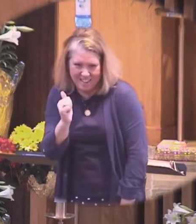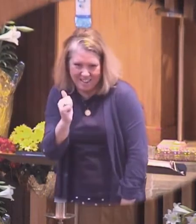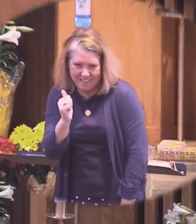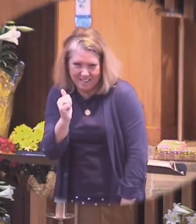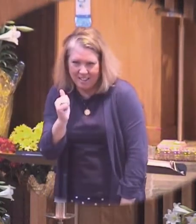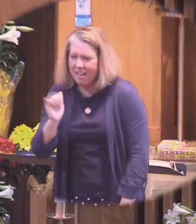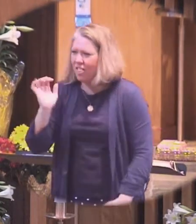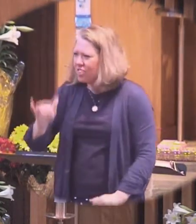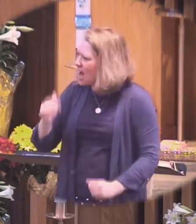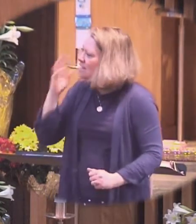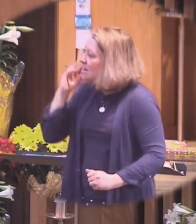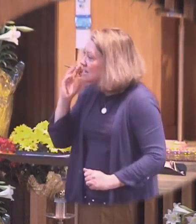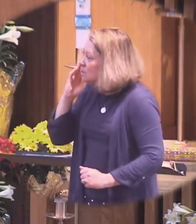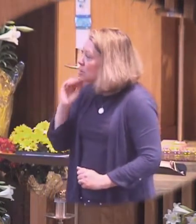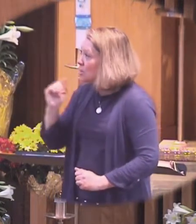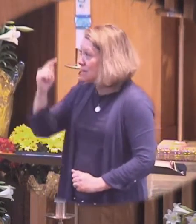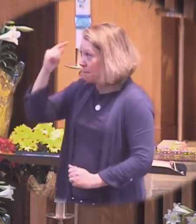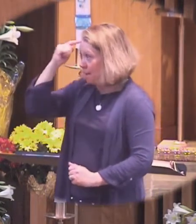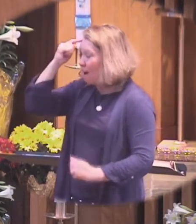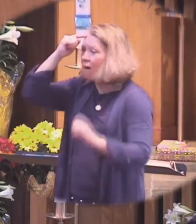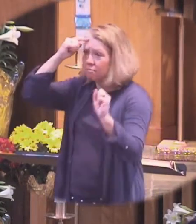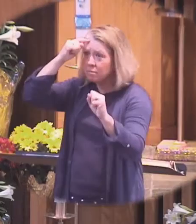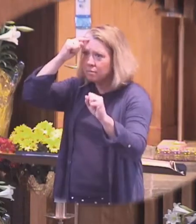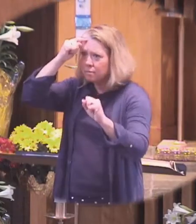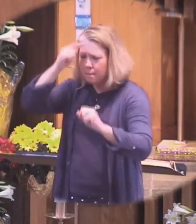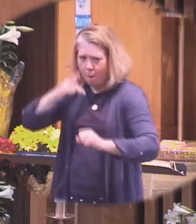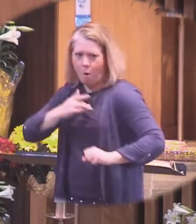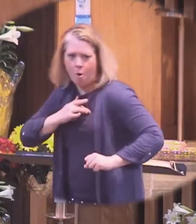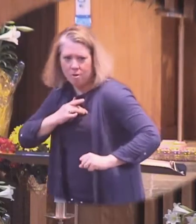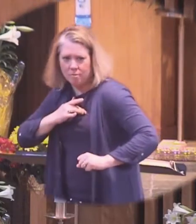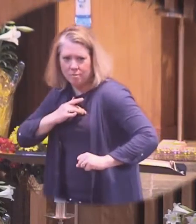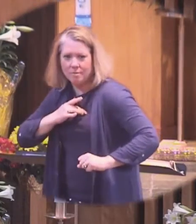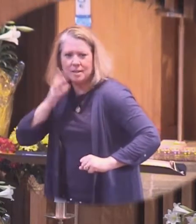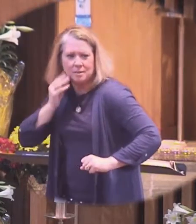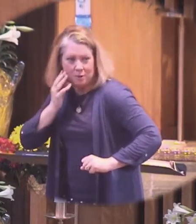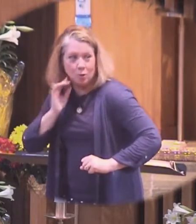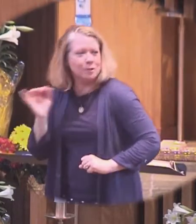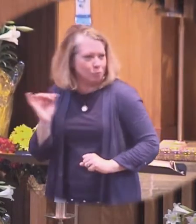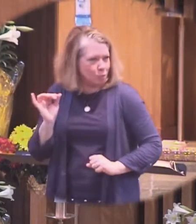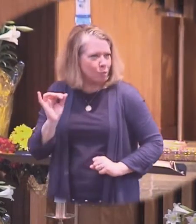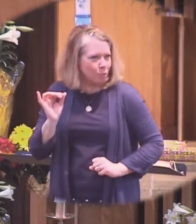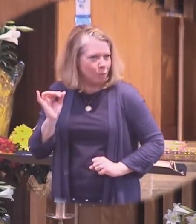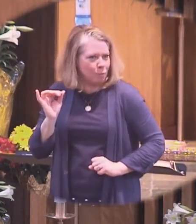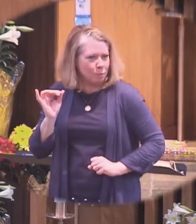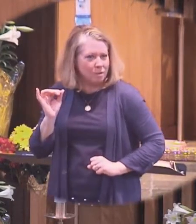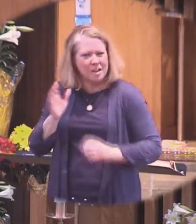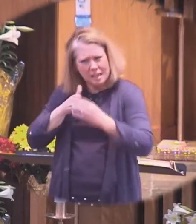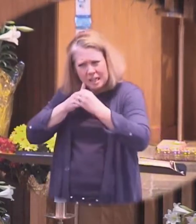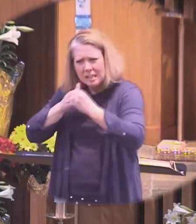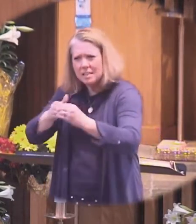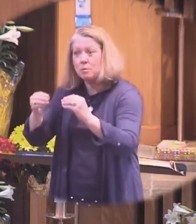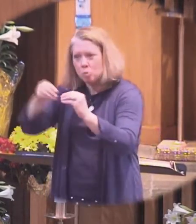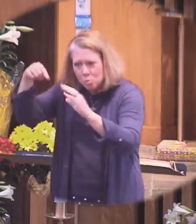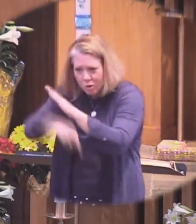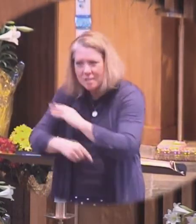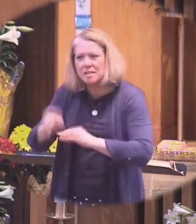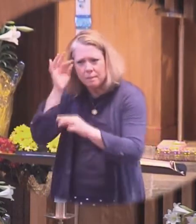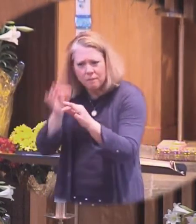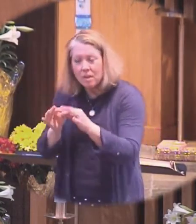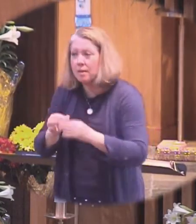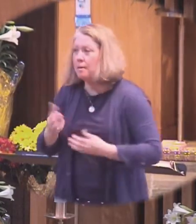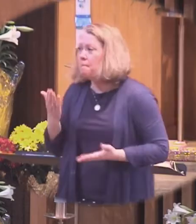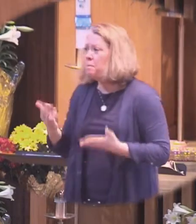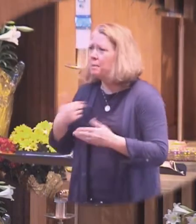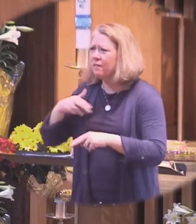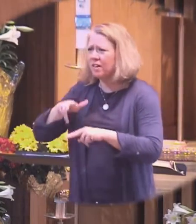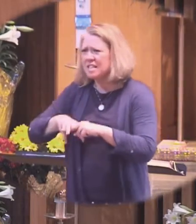my heart and in my mind, lead me to a deeper faith? Even if there is some uncertainty, and maybe even if I sit here